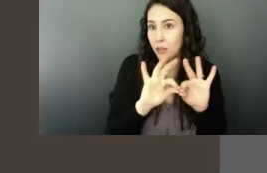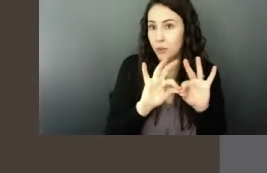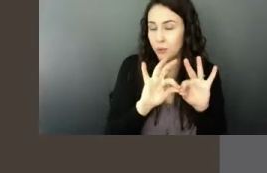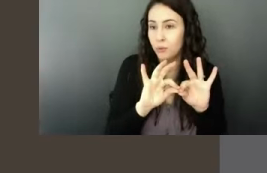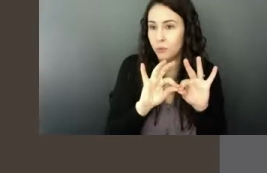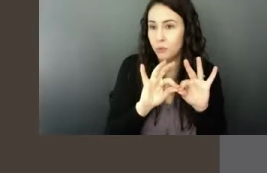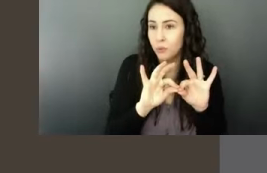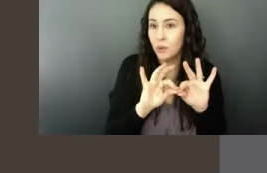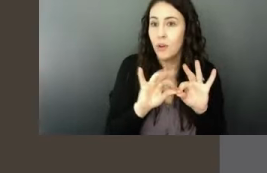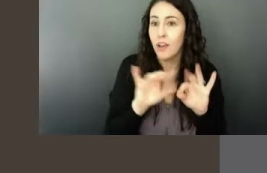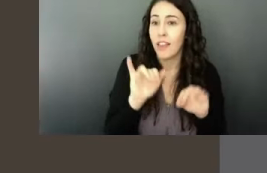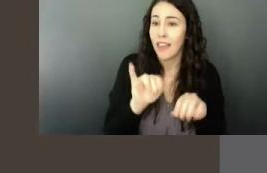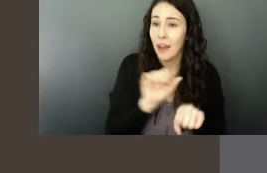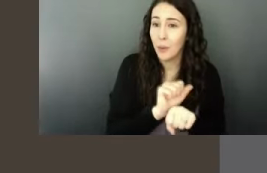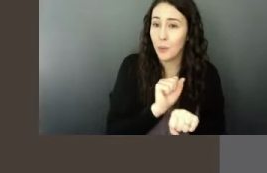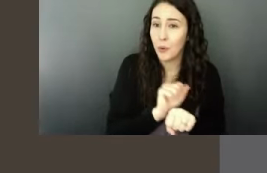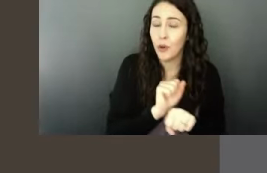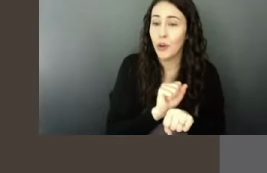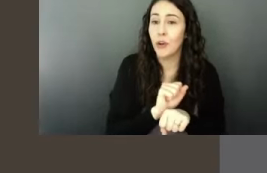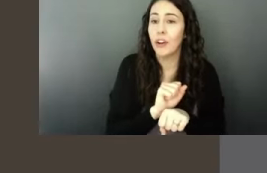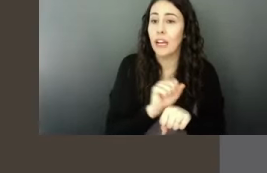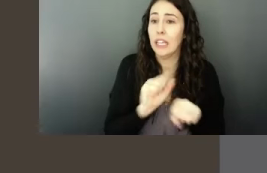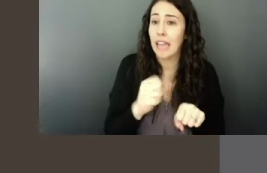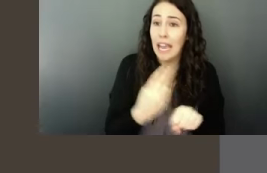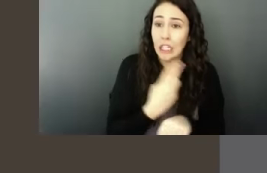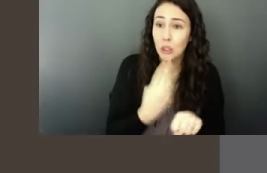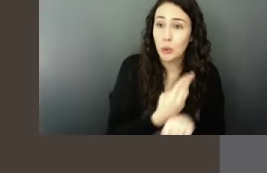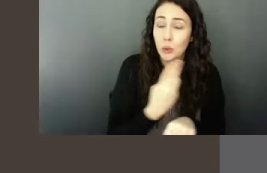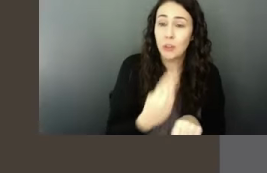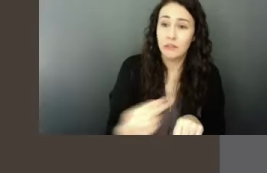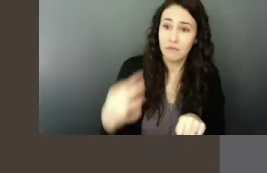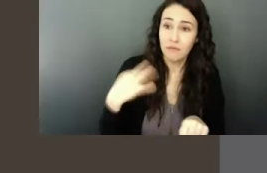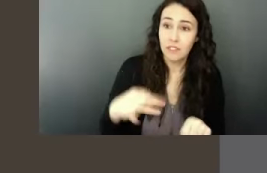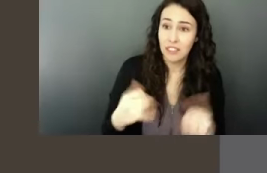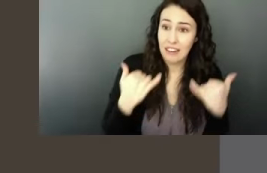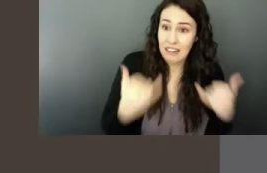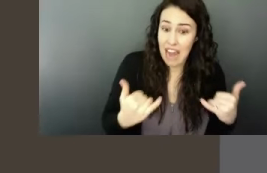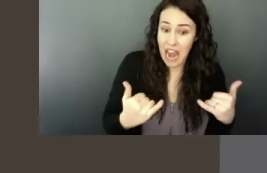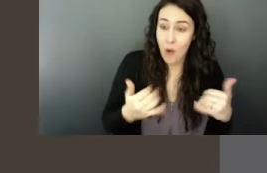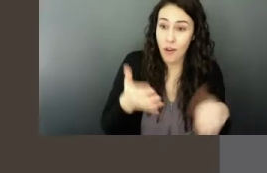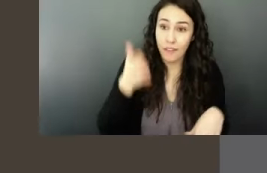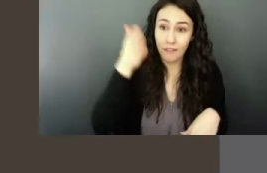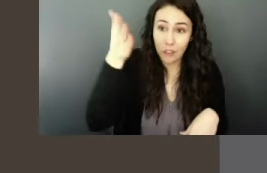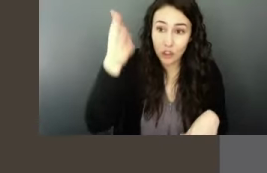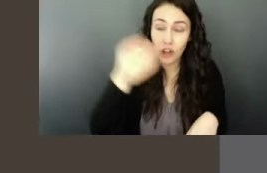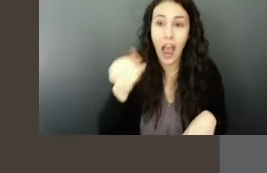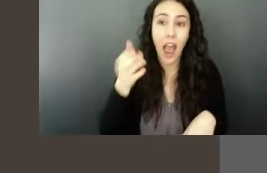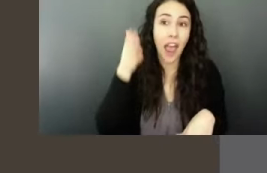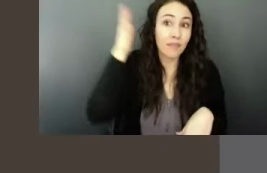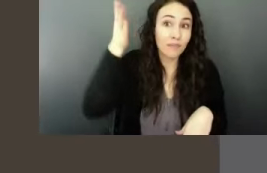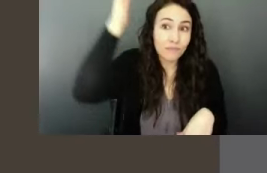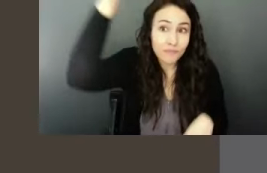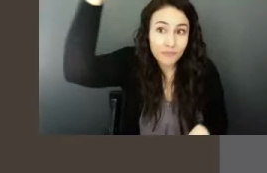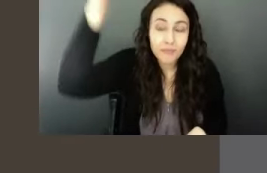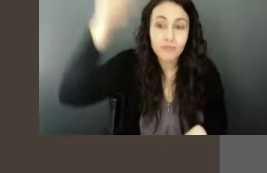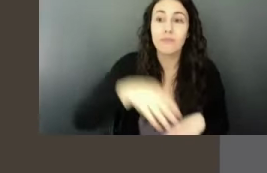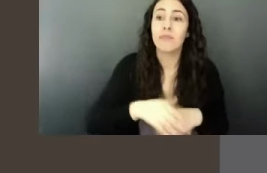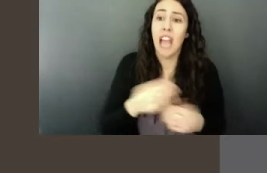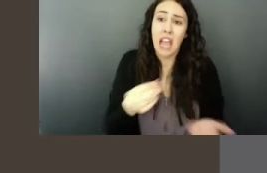How useful is what they're learning to them immediately, in the future, and then in the far future? And even